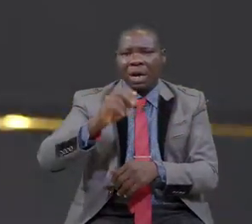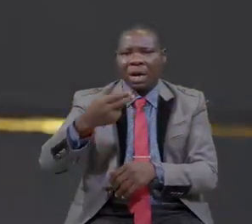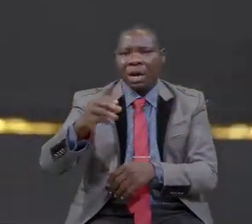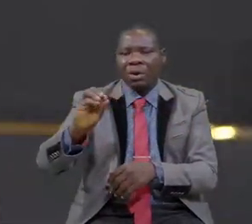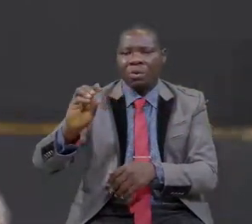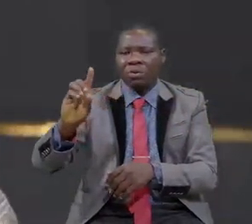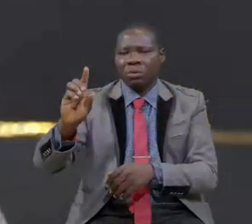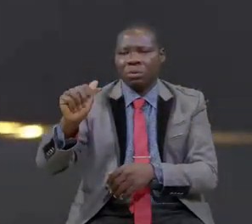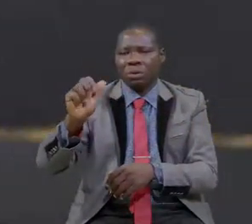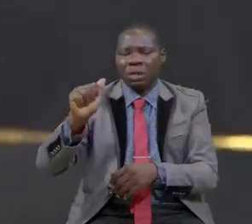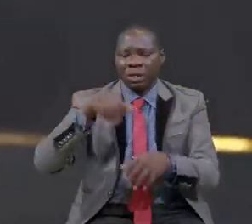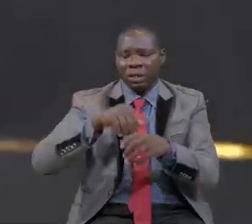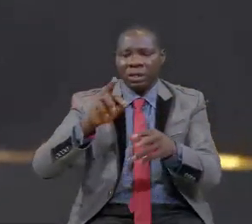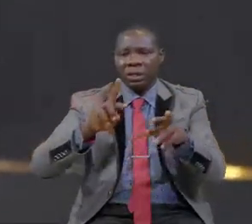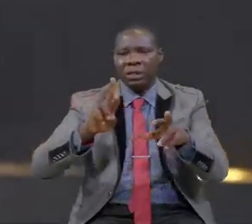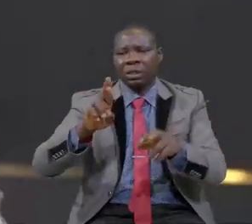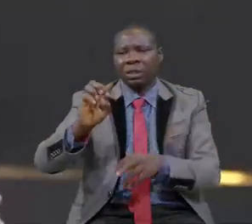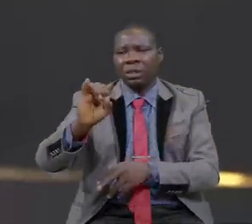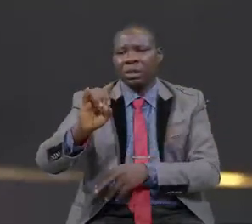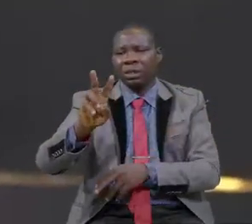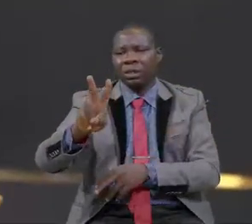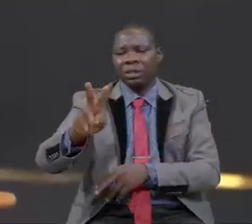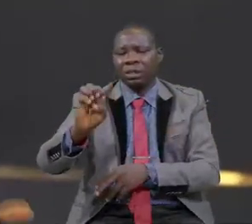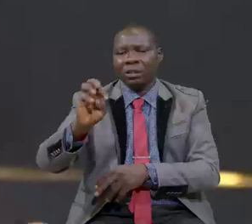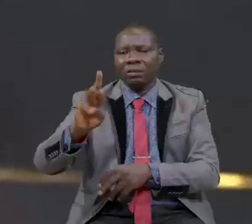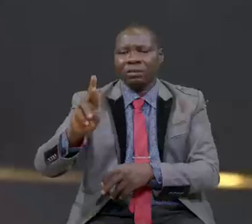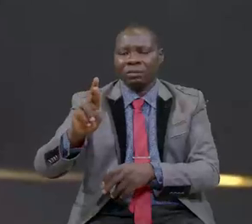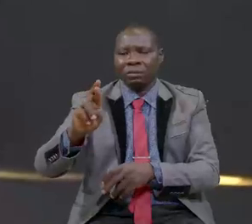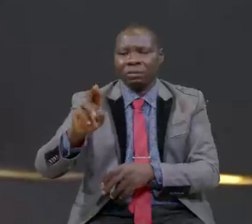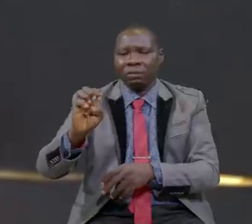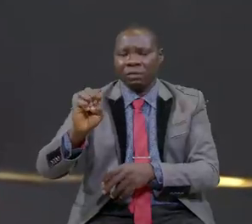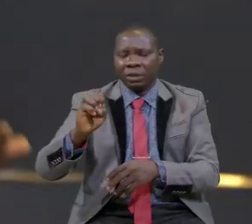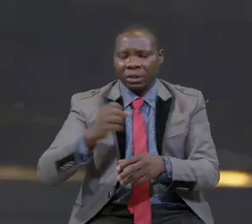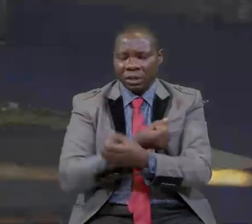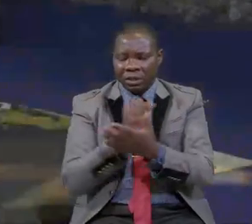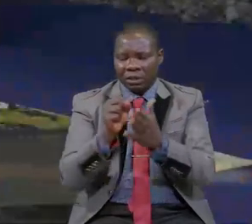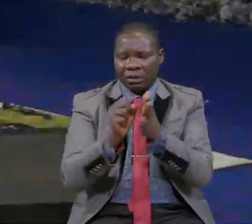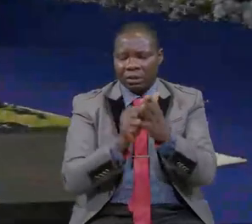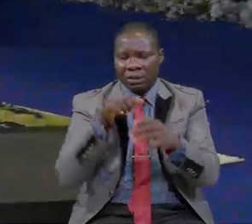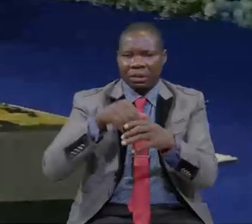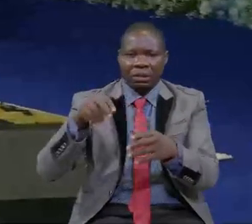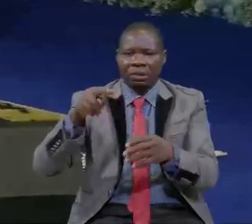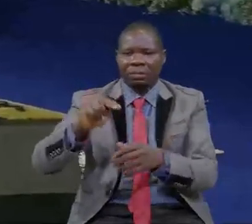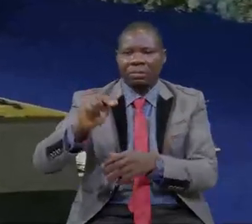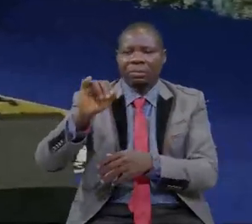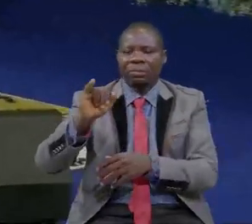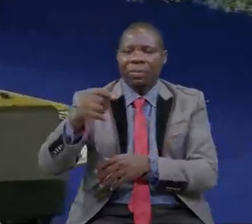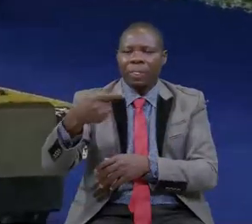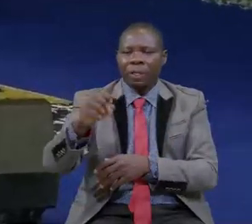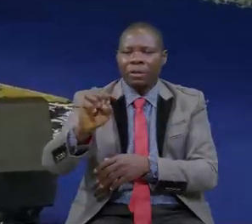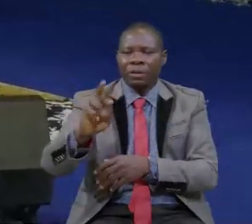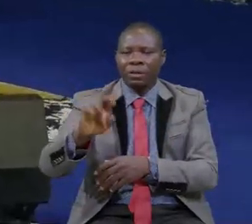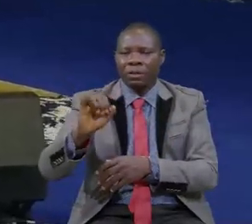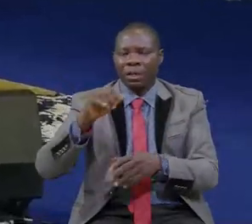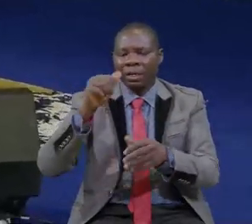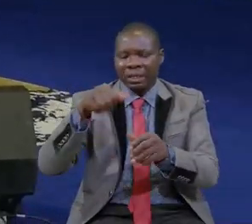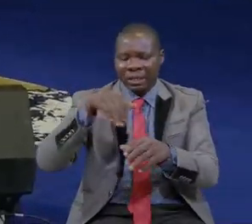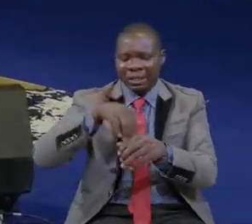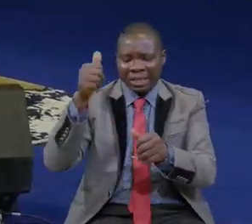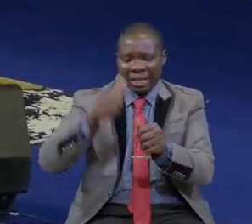State, everyone here in Nigeria, everyone here all over the world, for God so loved the world that